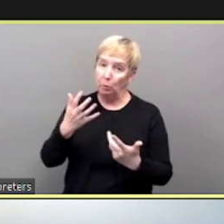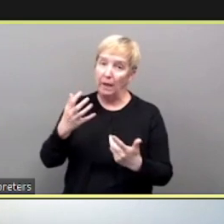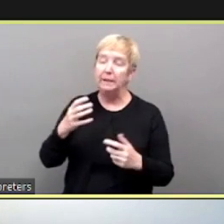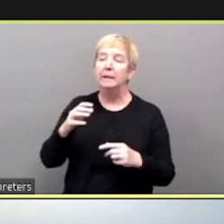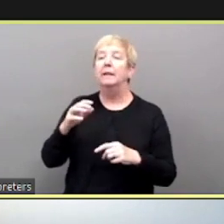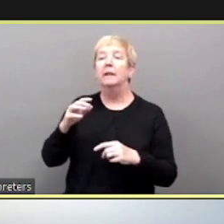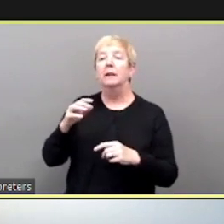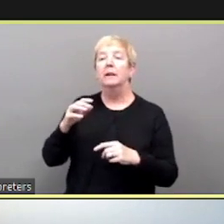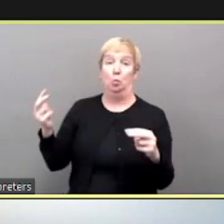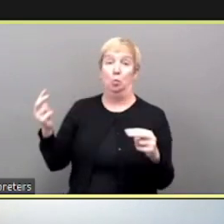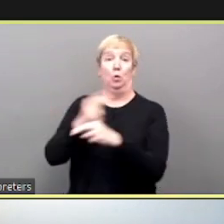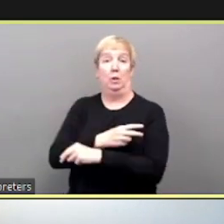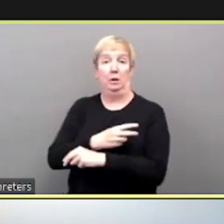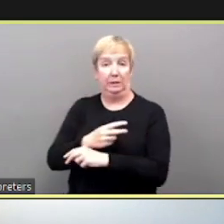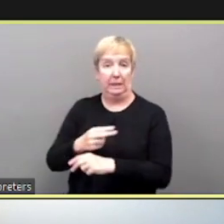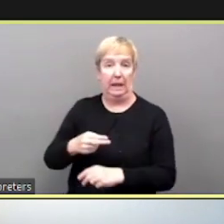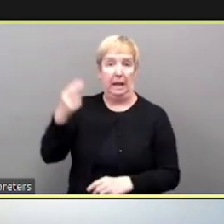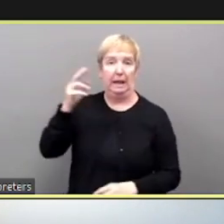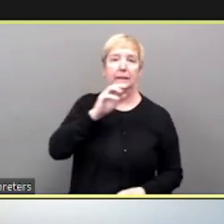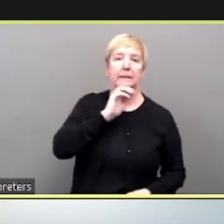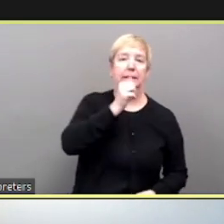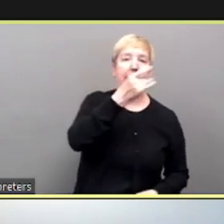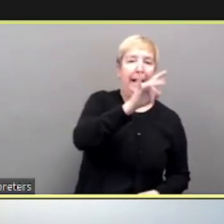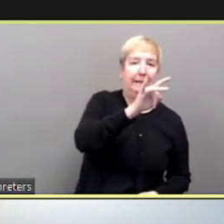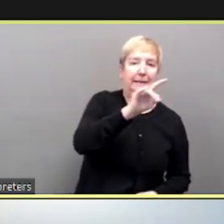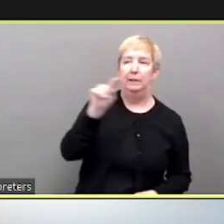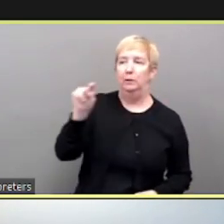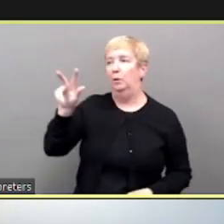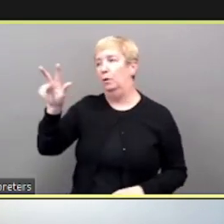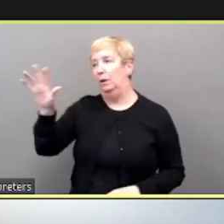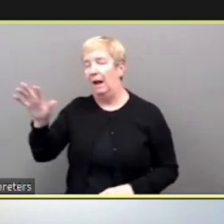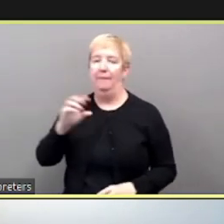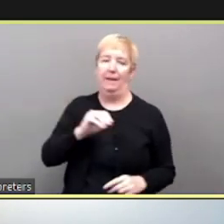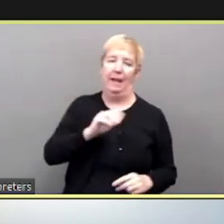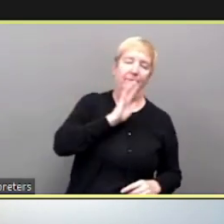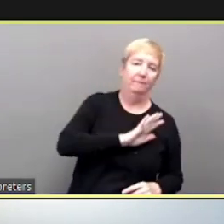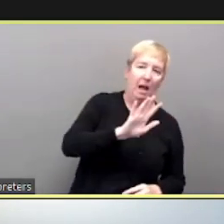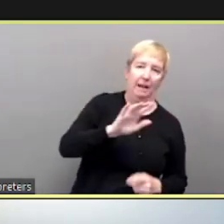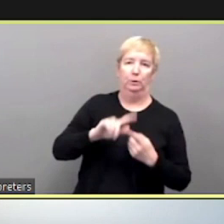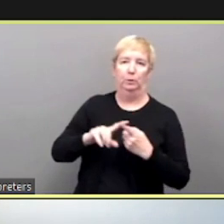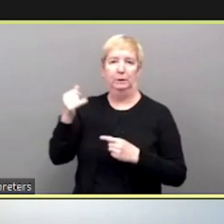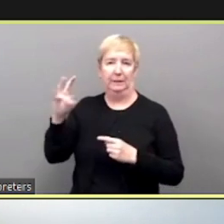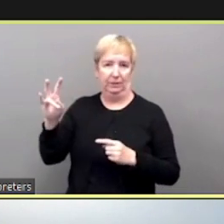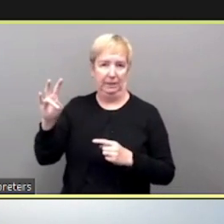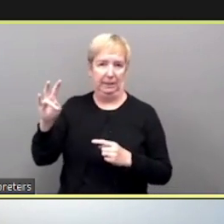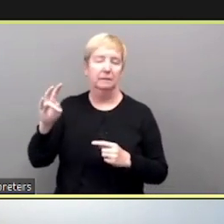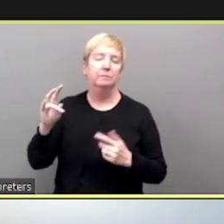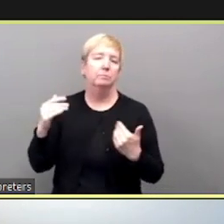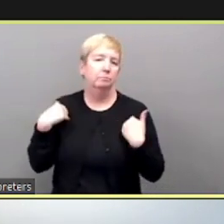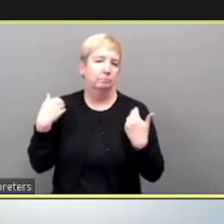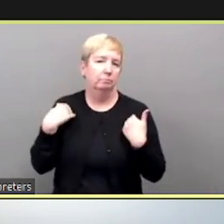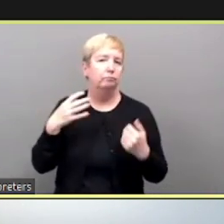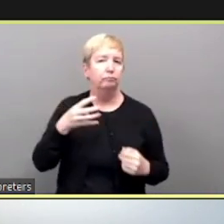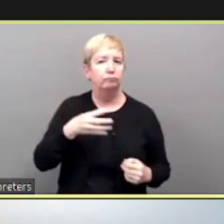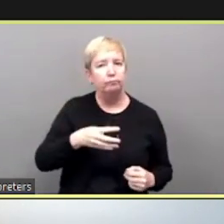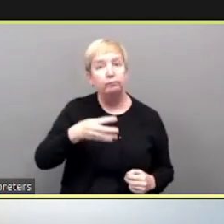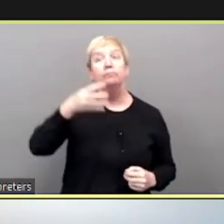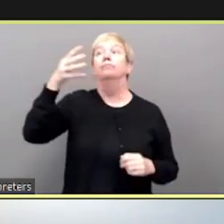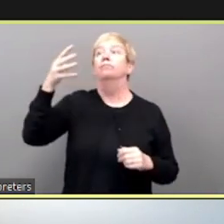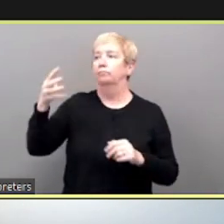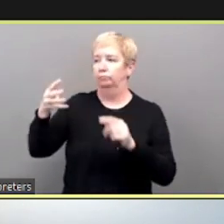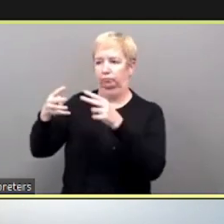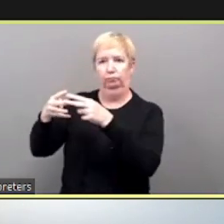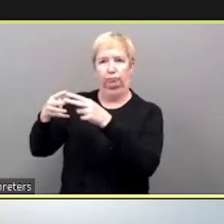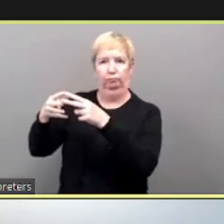18 to 34-year-olds and the 5 to 17-year-olds. And I pointed this out a few weeks ago, so I won't go into a lot